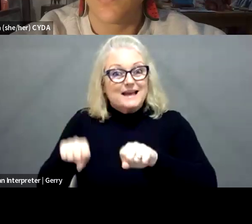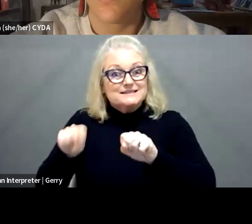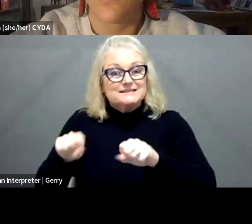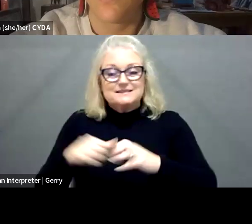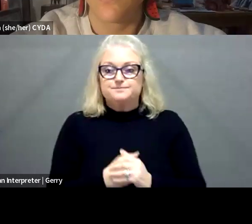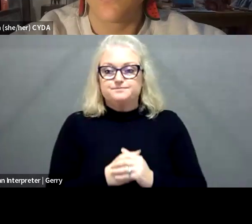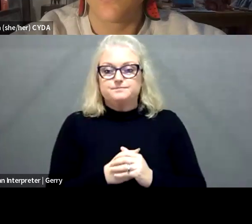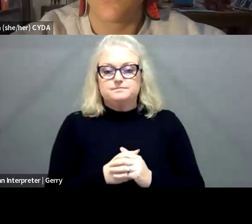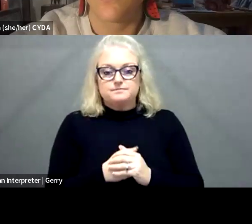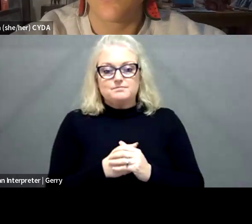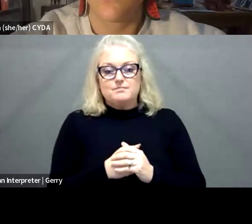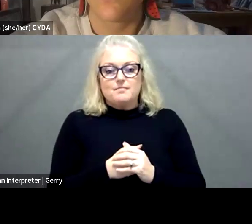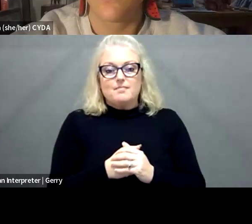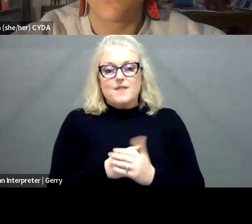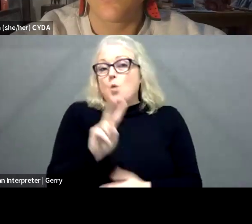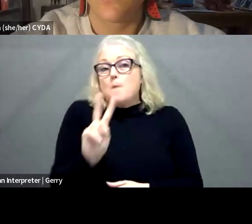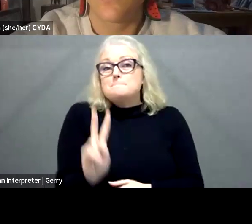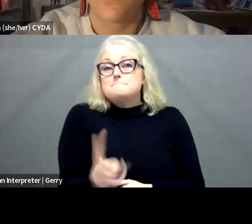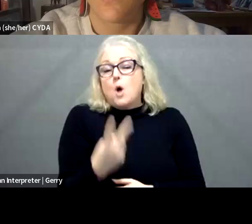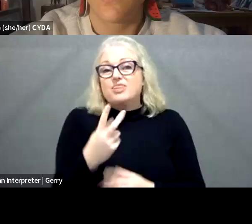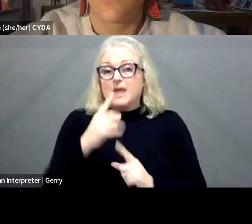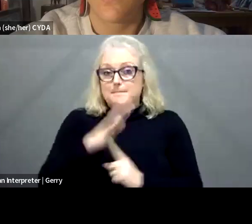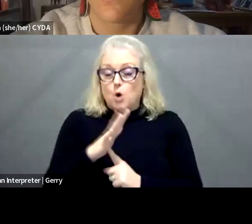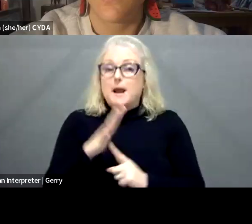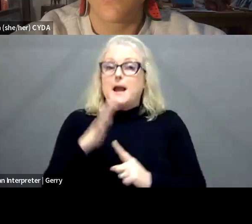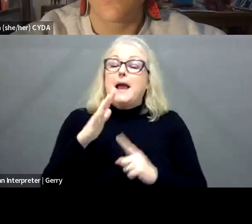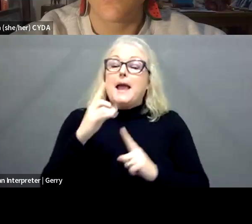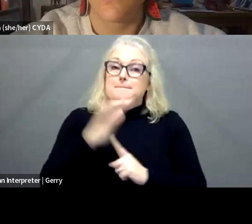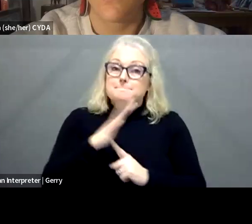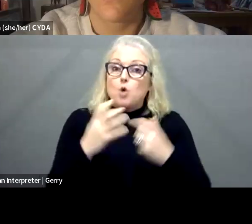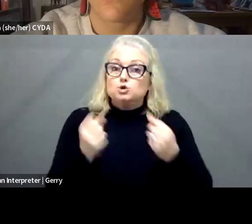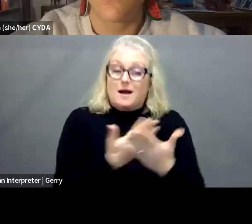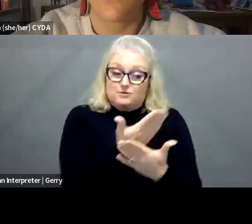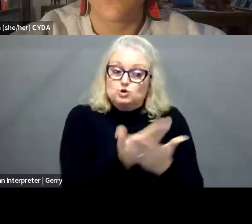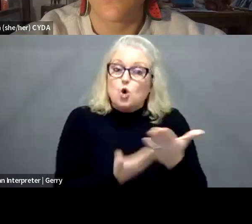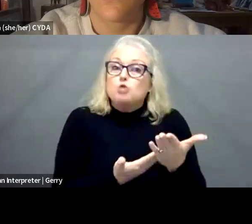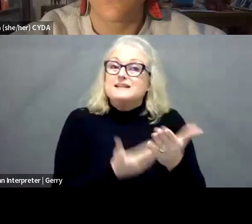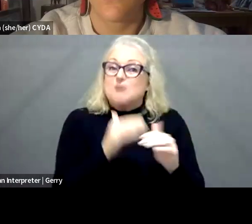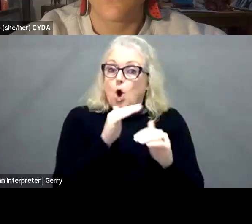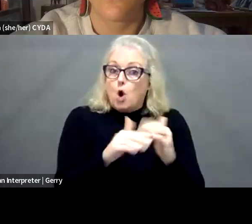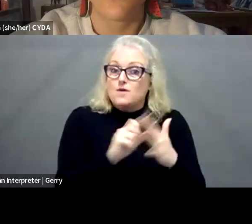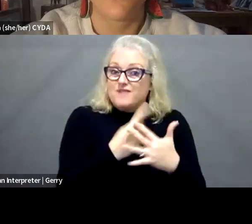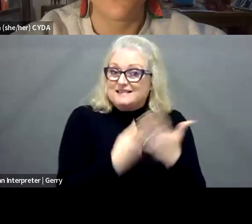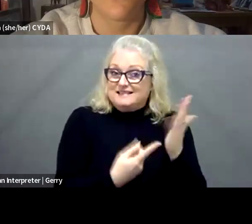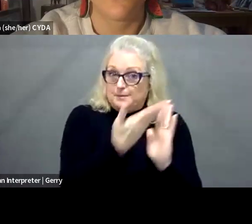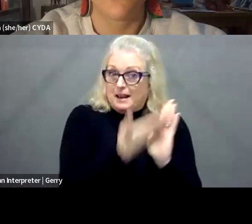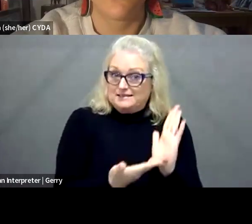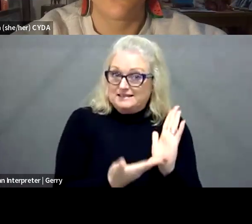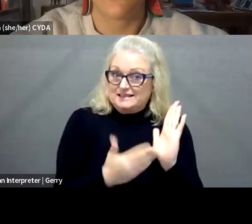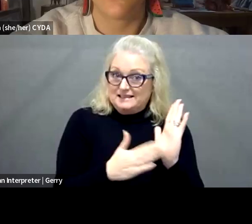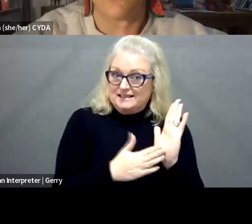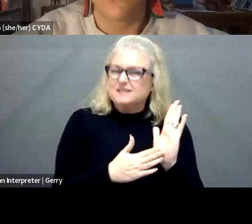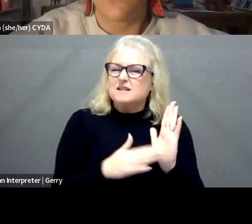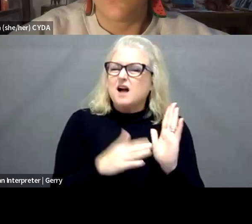I think both are important. It's important to have stories that speak about disability, for the reasons that I brought